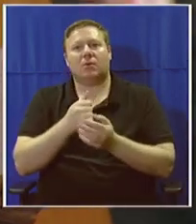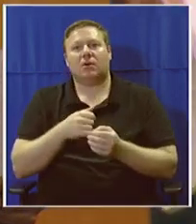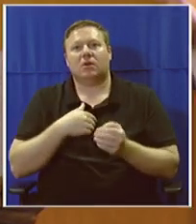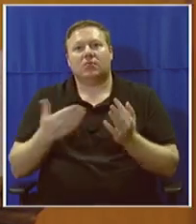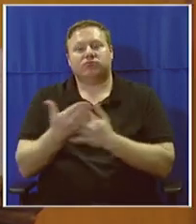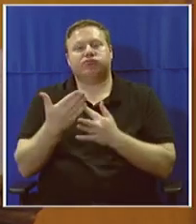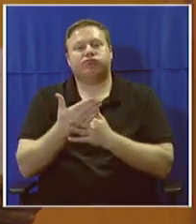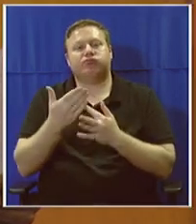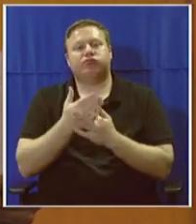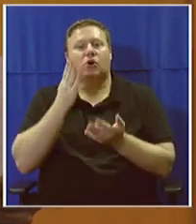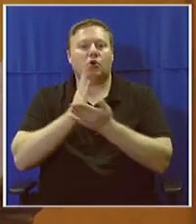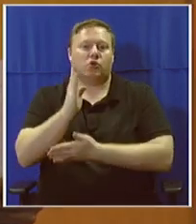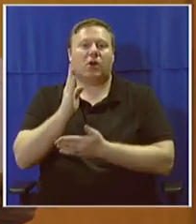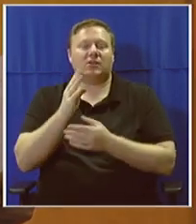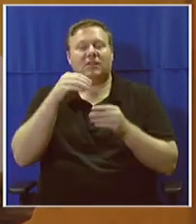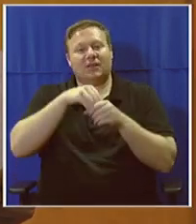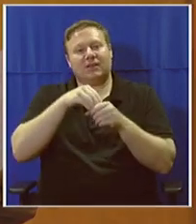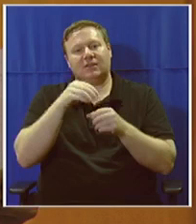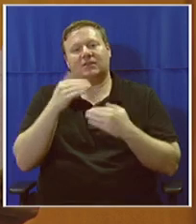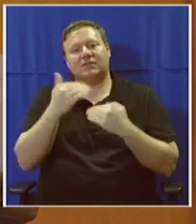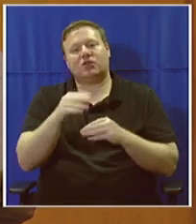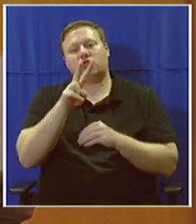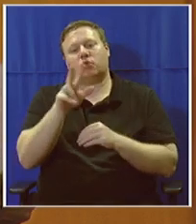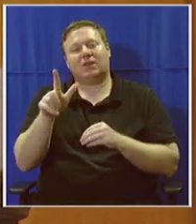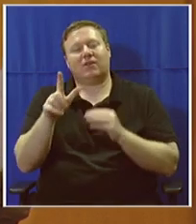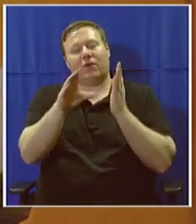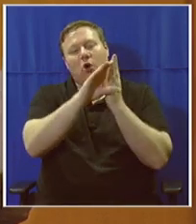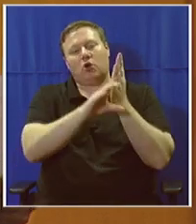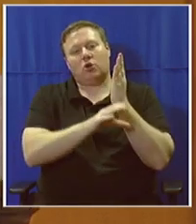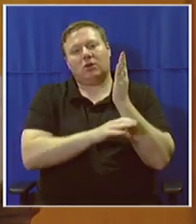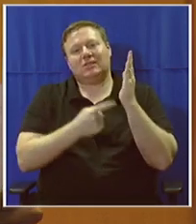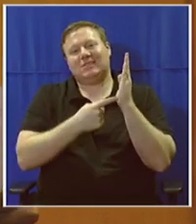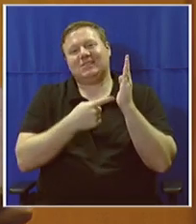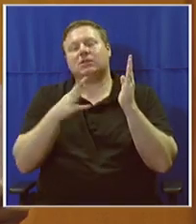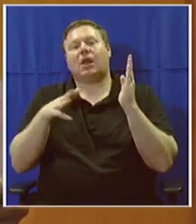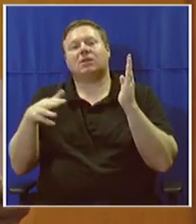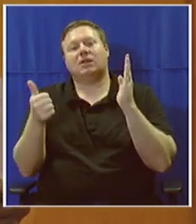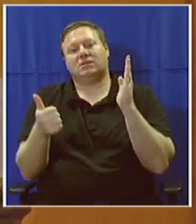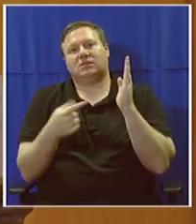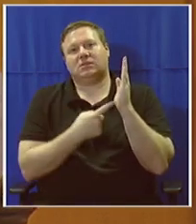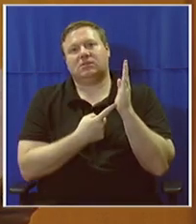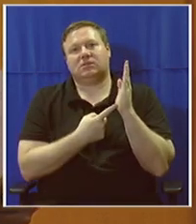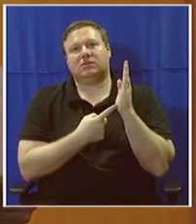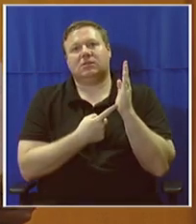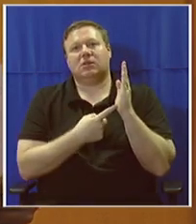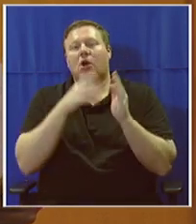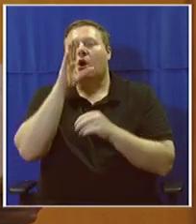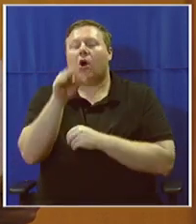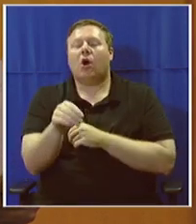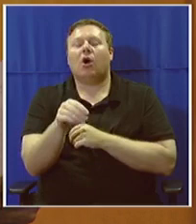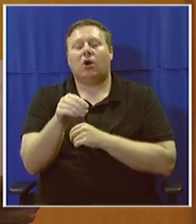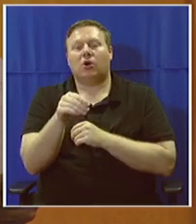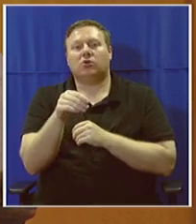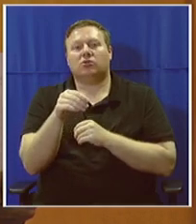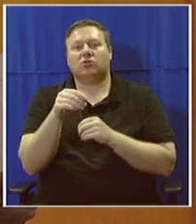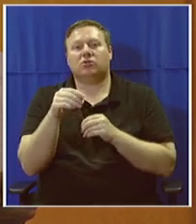Section 27 of the Constitution of the Republic of South Africa, 1996. Calls on the Department of Cooperative